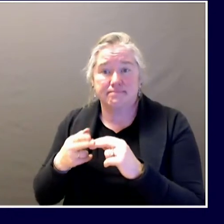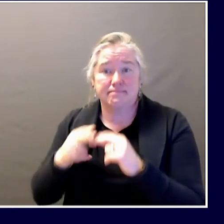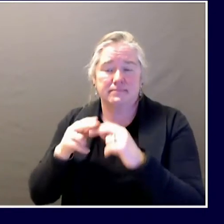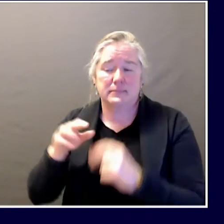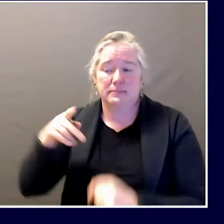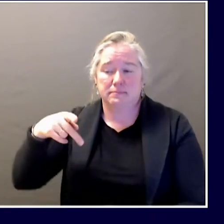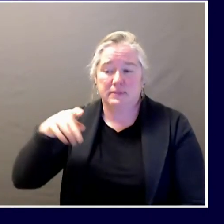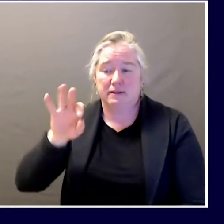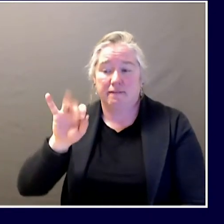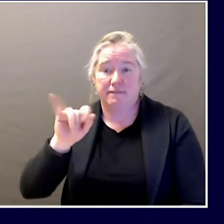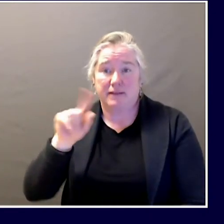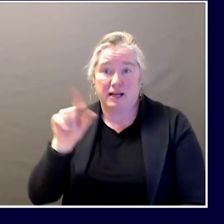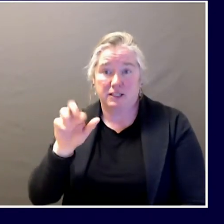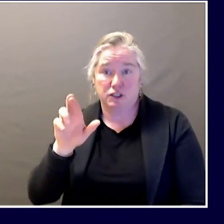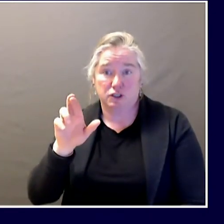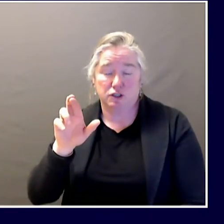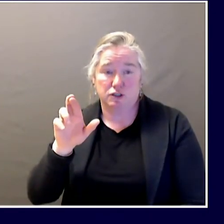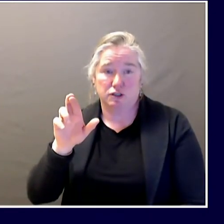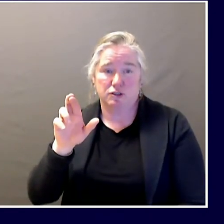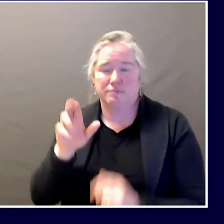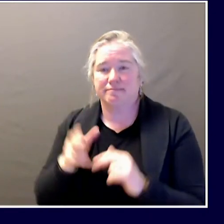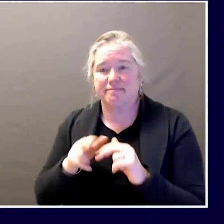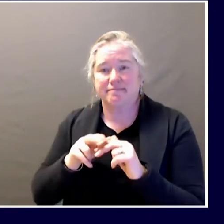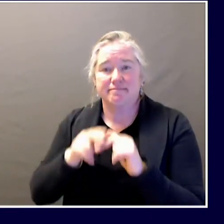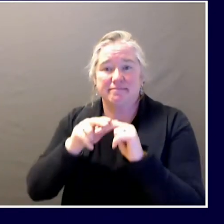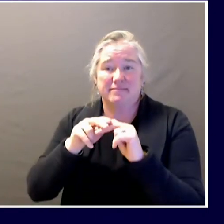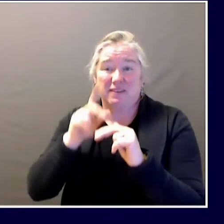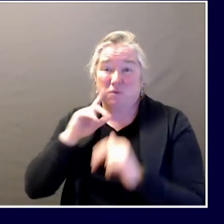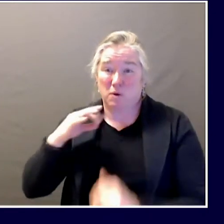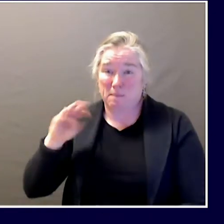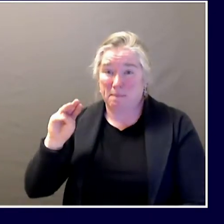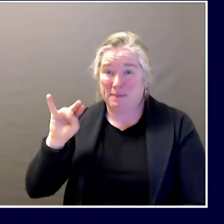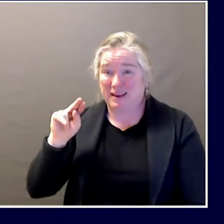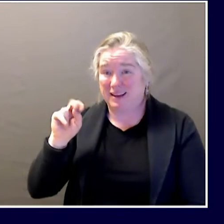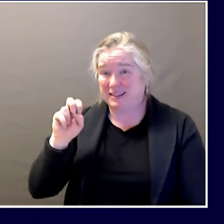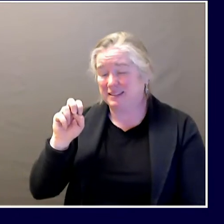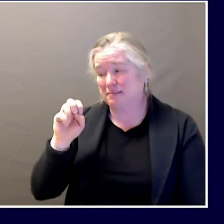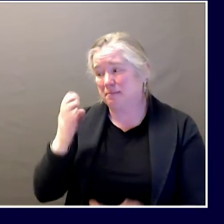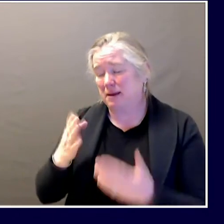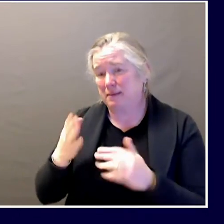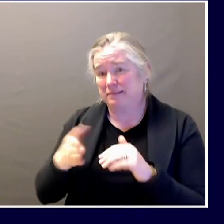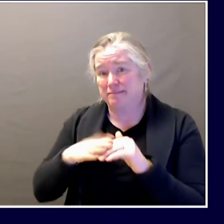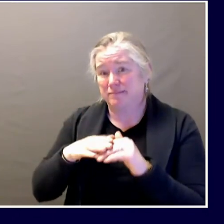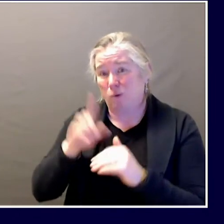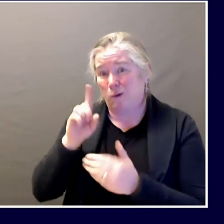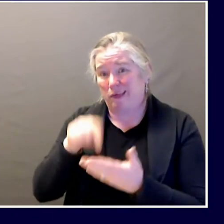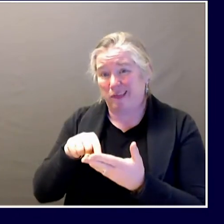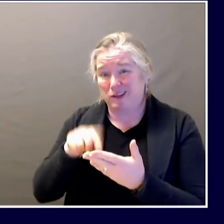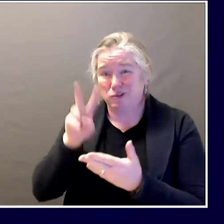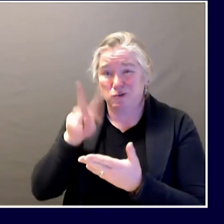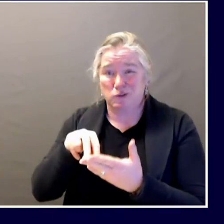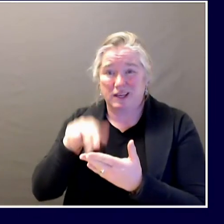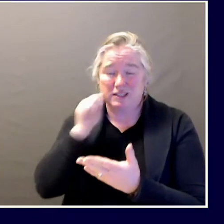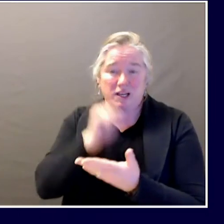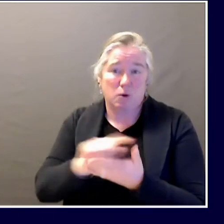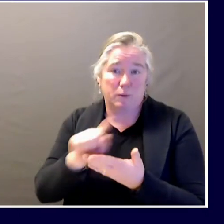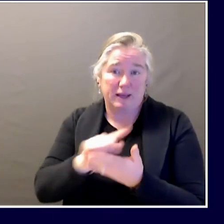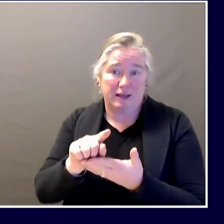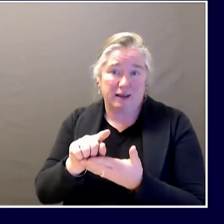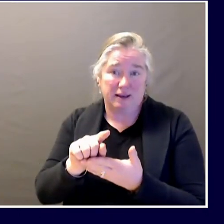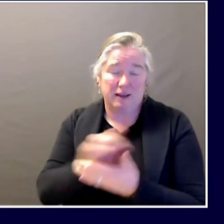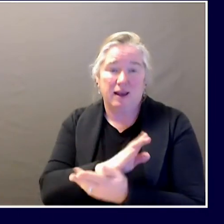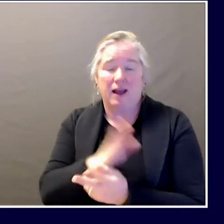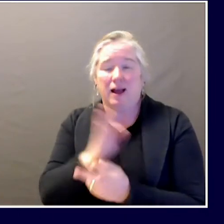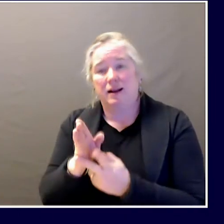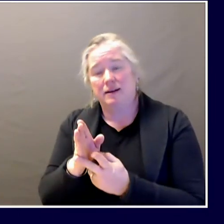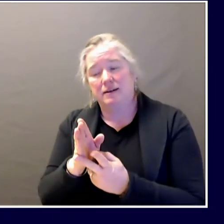which relative to Maine may not be more than 1,000 or 2,000 doses per week. And I've also been told to